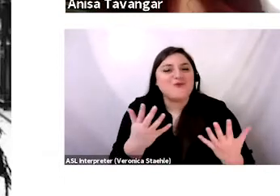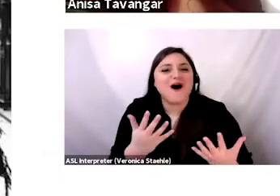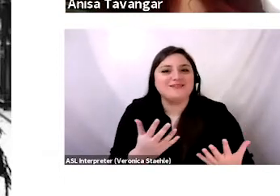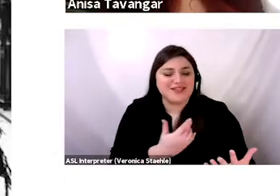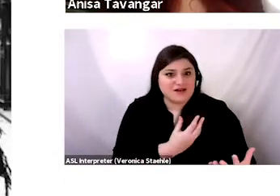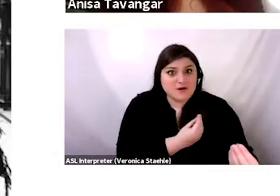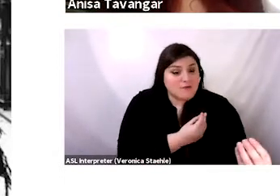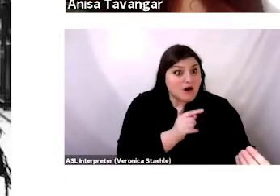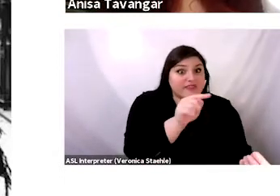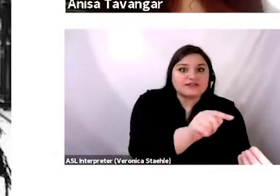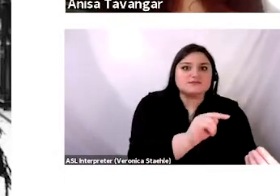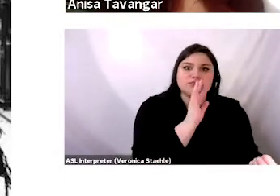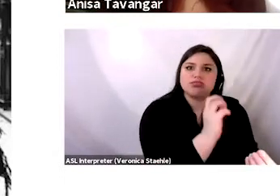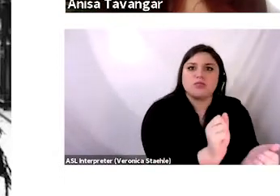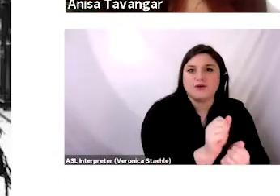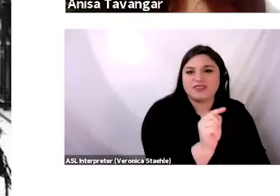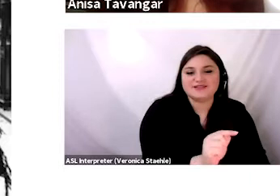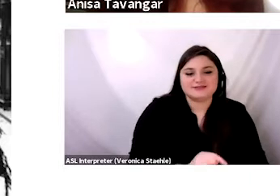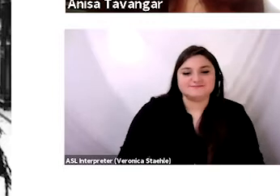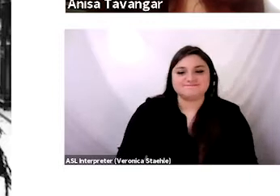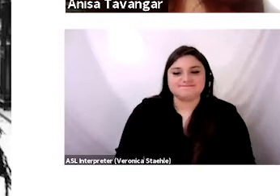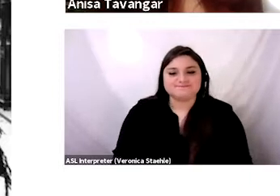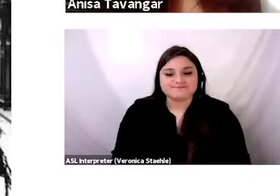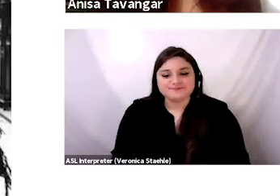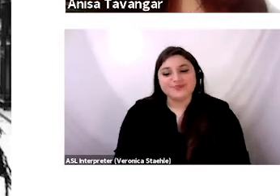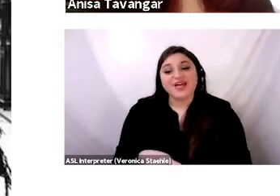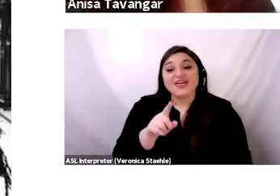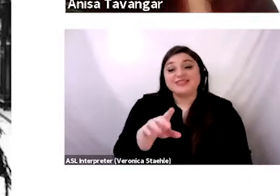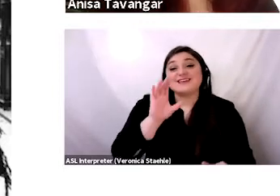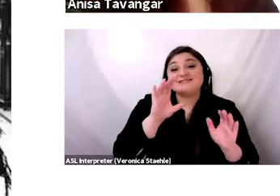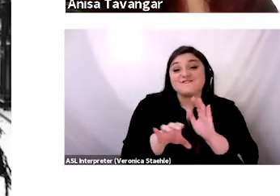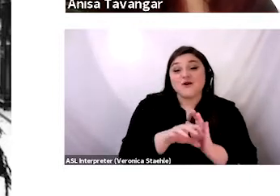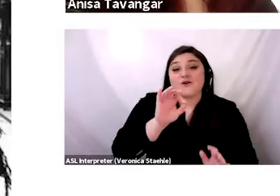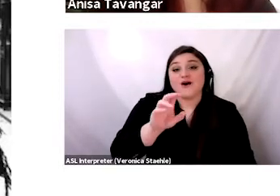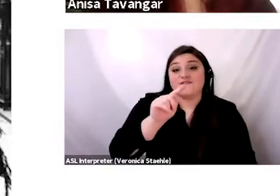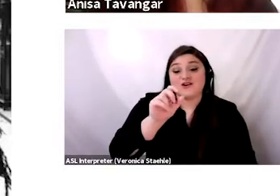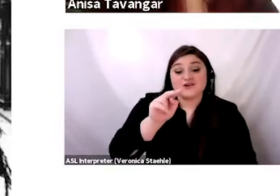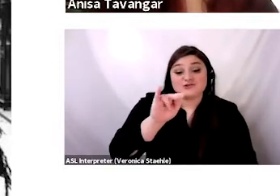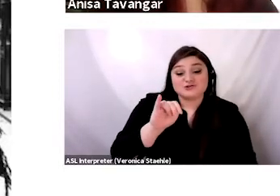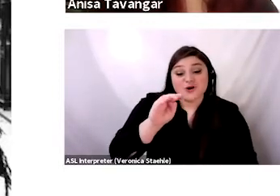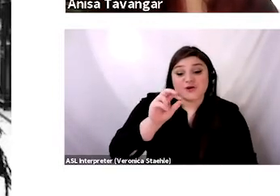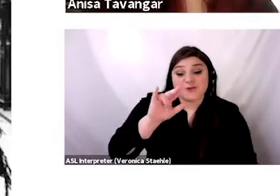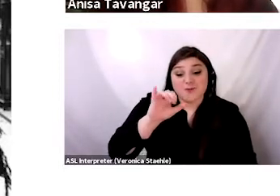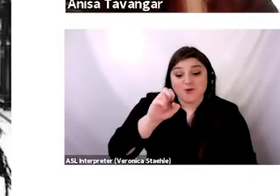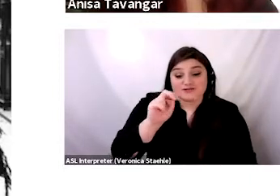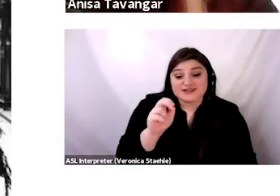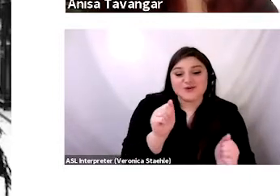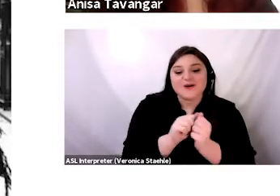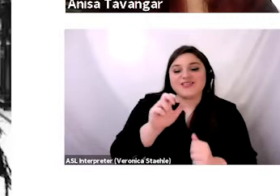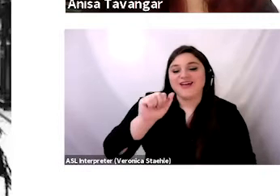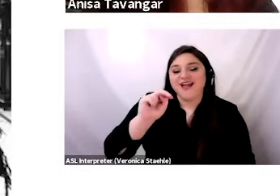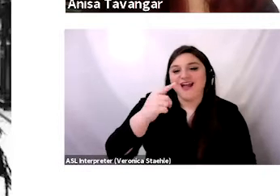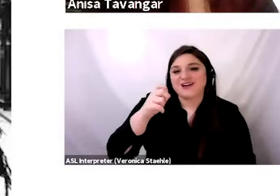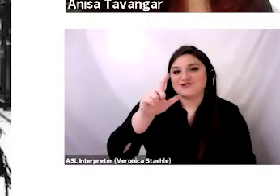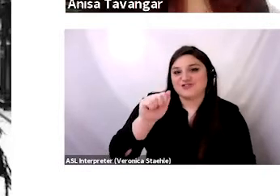the photo is one that I've seen shared around. It's of Toni Morrison and Angela Davis